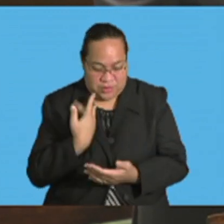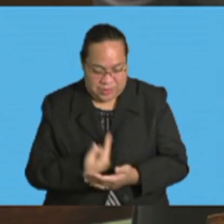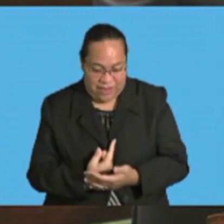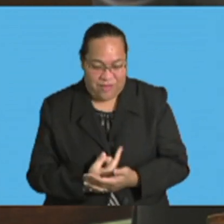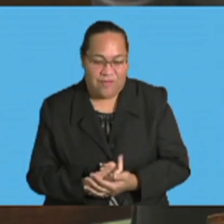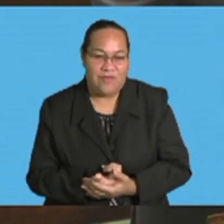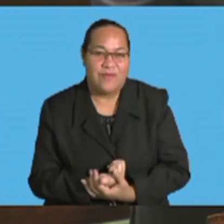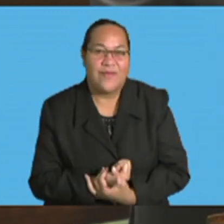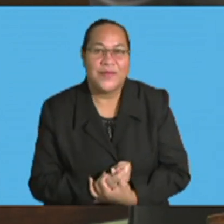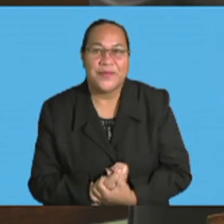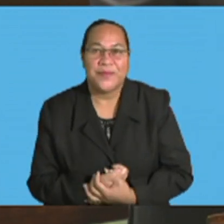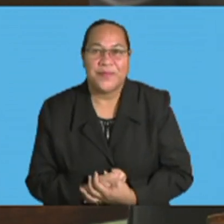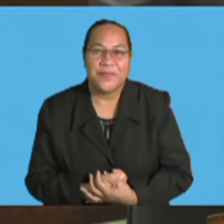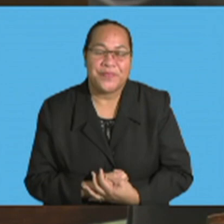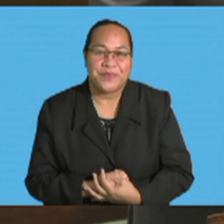otherwise.